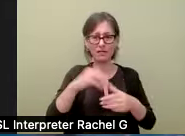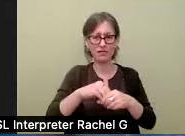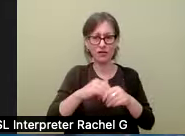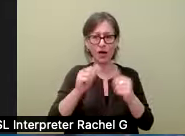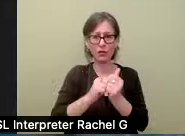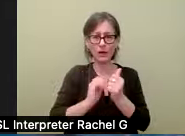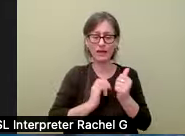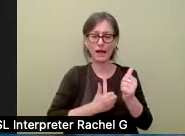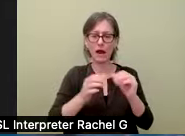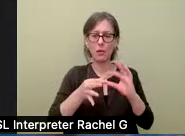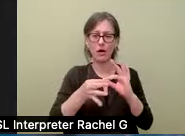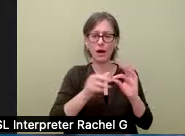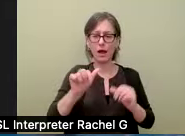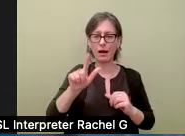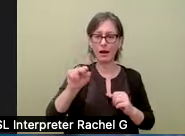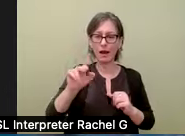Alliance, it's free. Please join us at